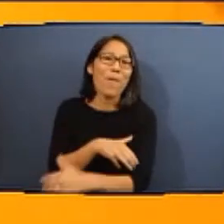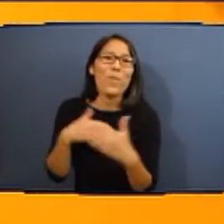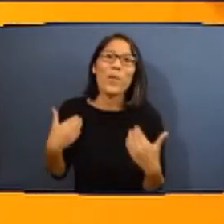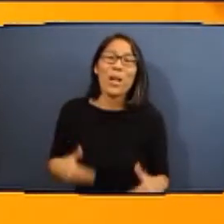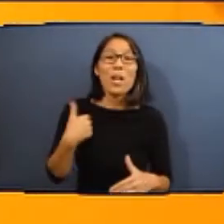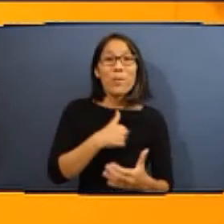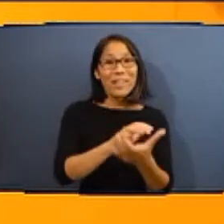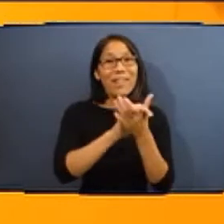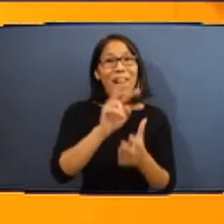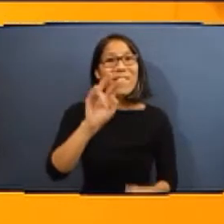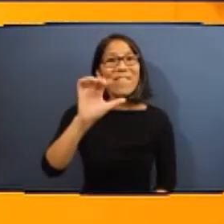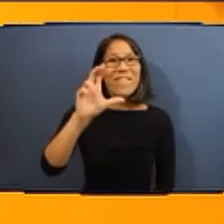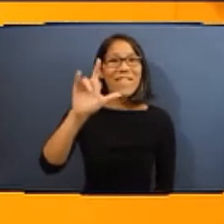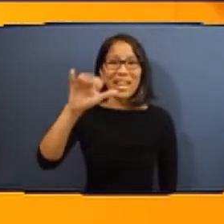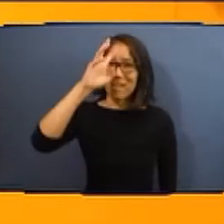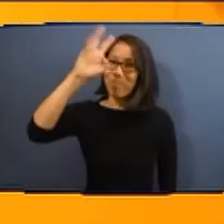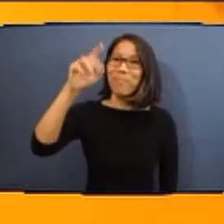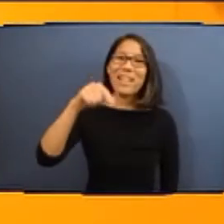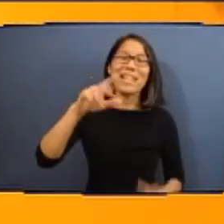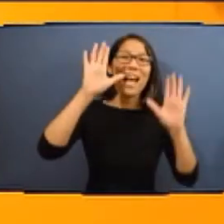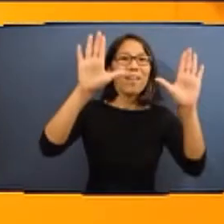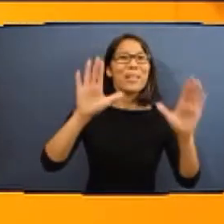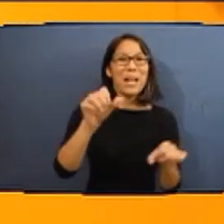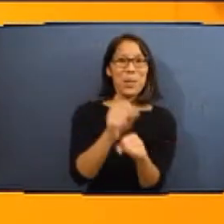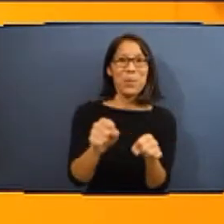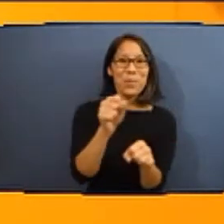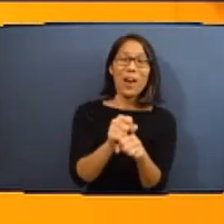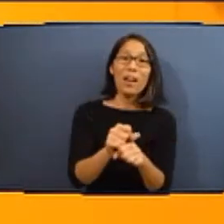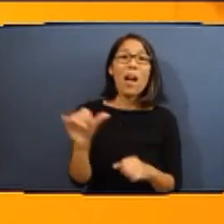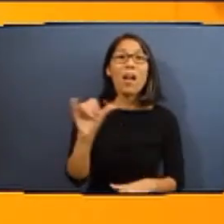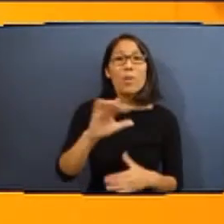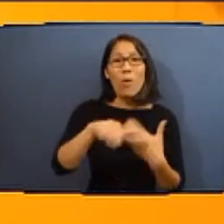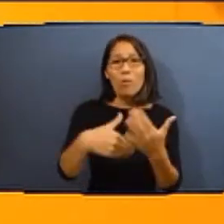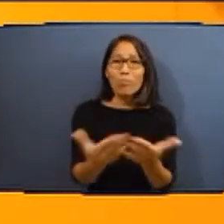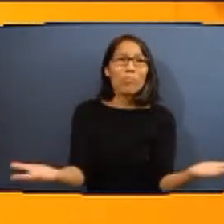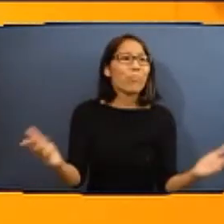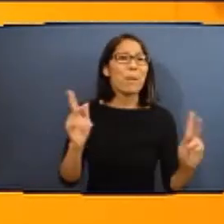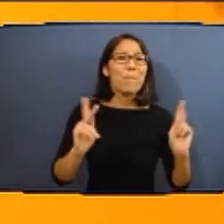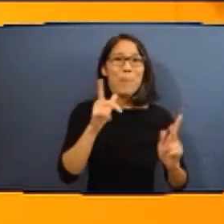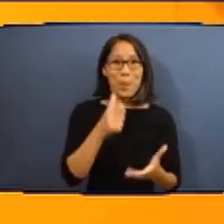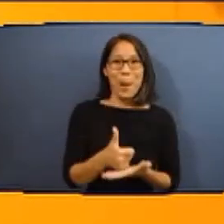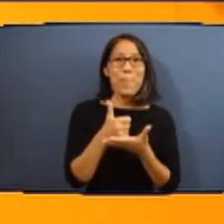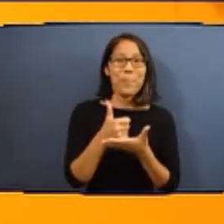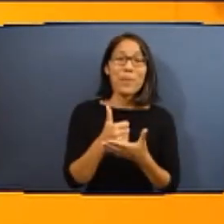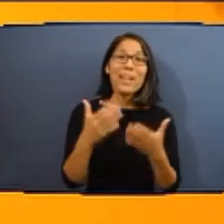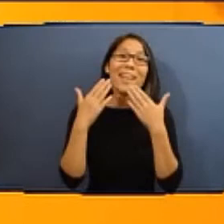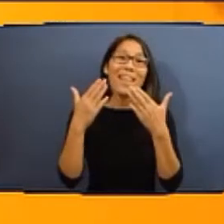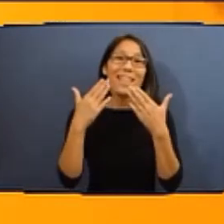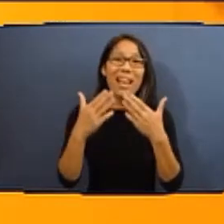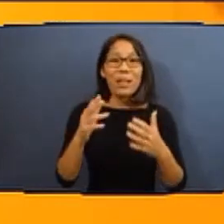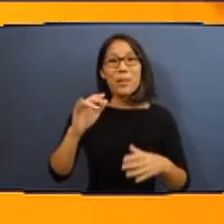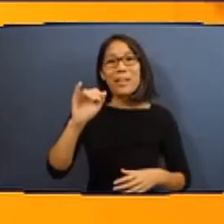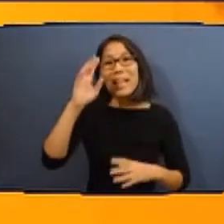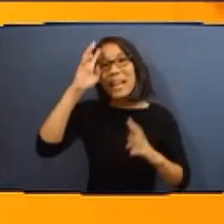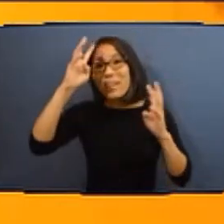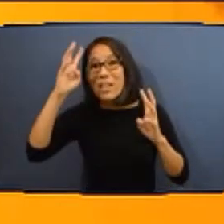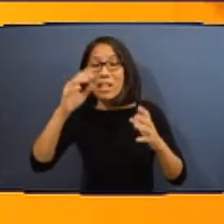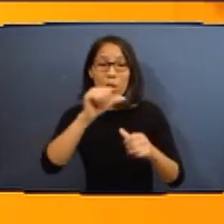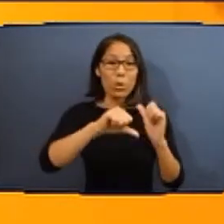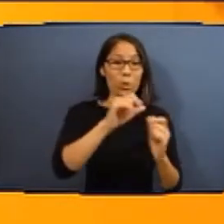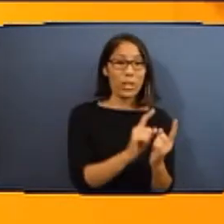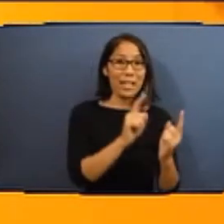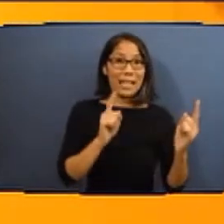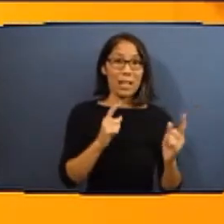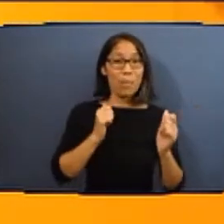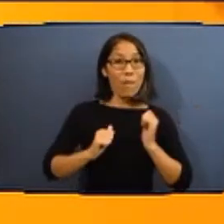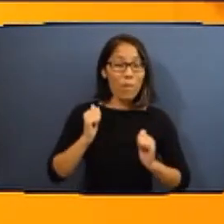We congratulate Vicky on the creation of this outstanding work, as well as all the folks who have made it possible. Thank you to Innovations in Socially